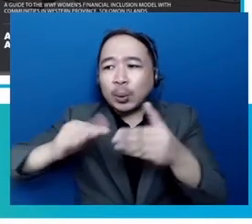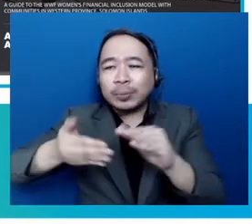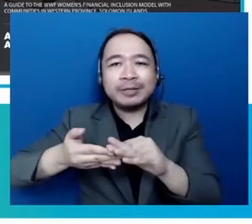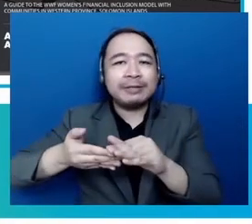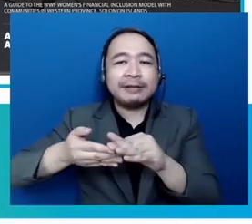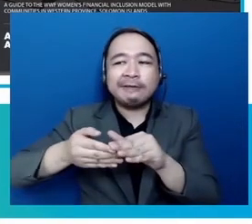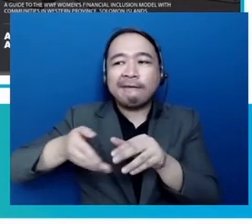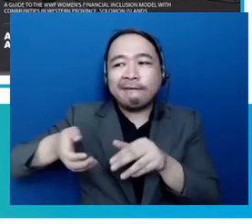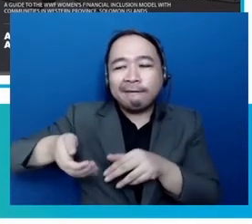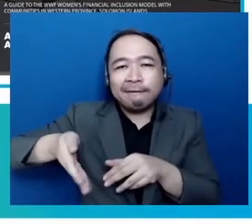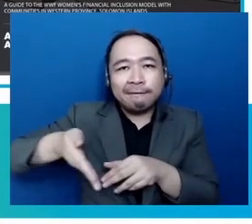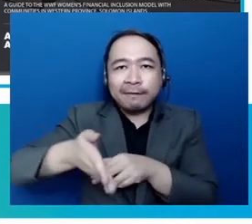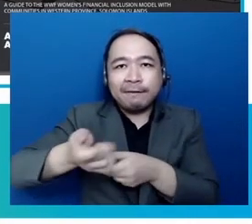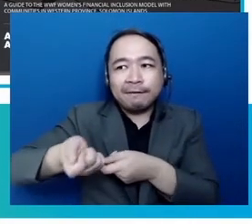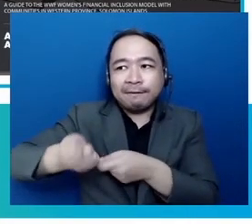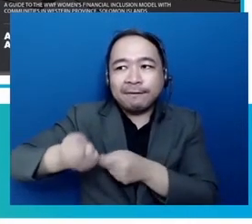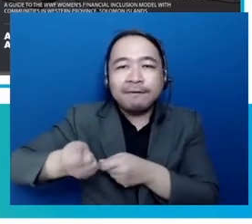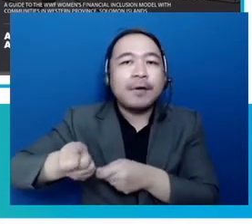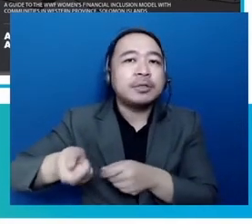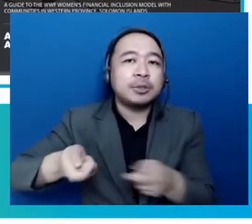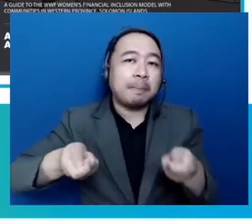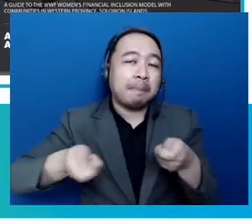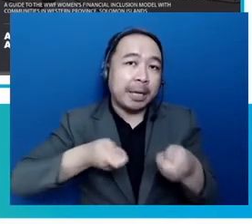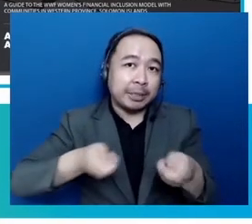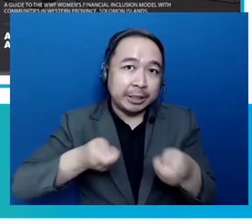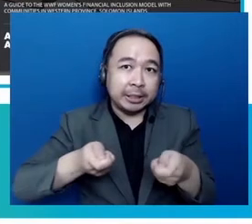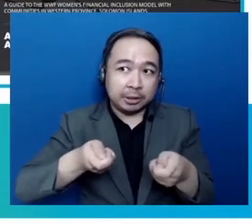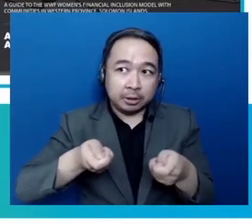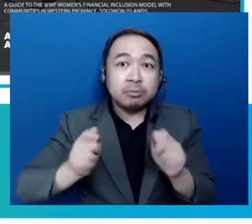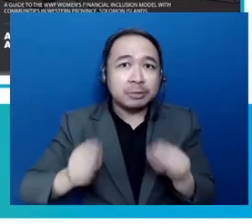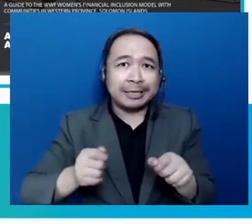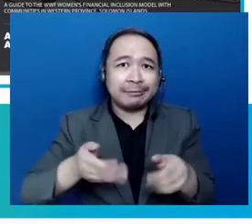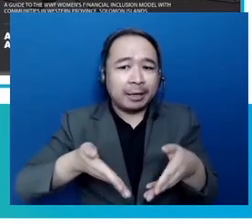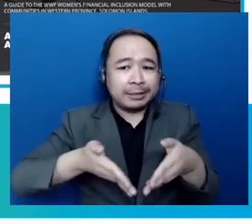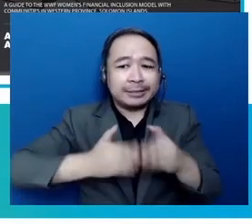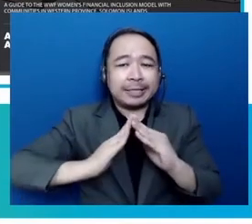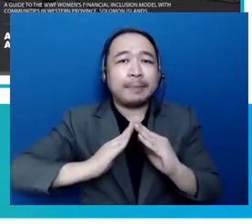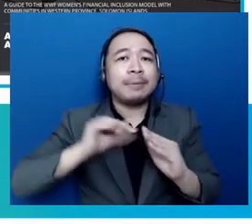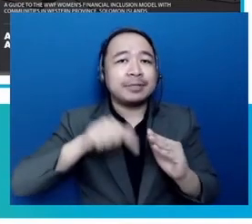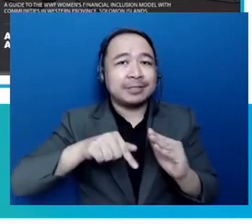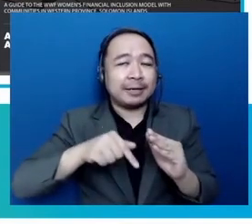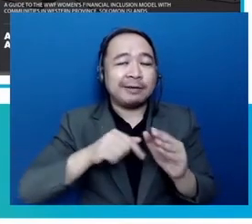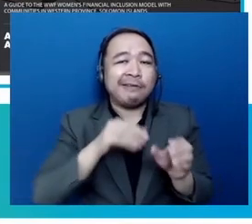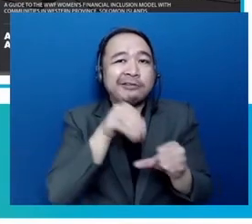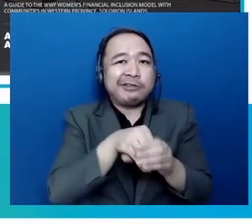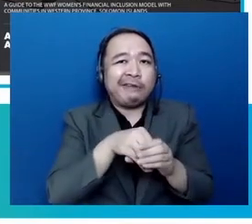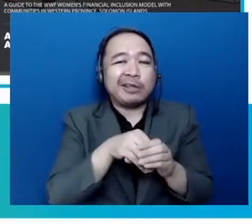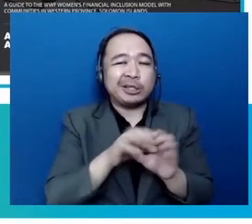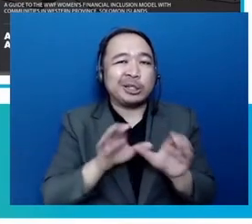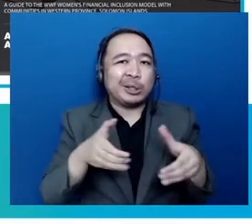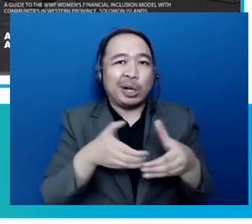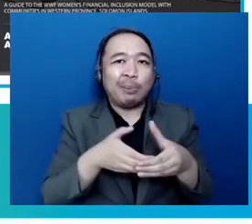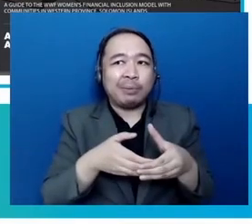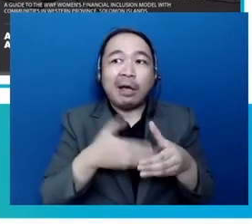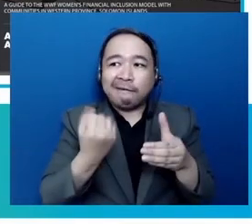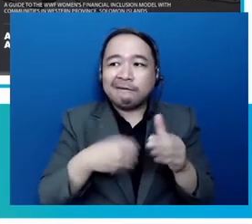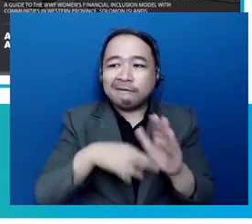establish locally learned savings club, developing sustainability criterions